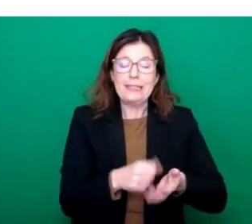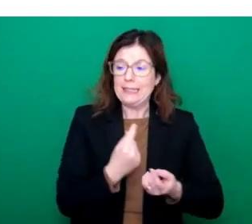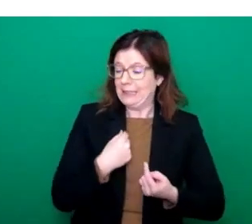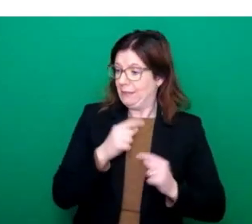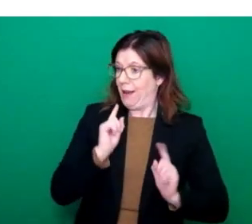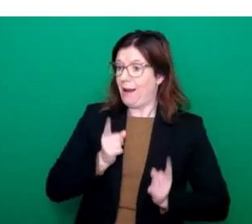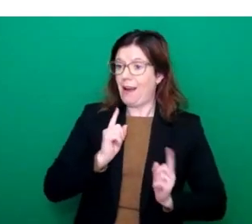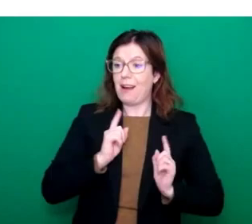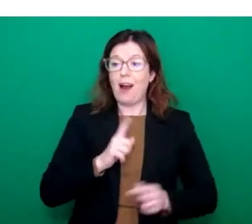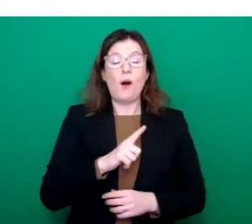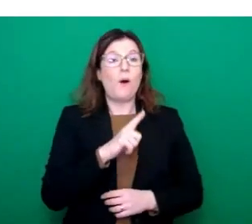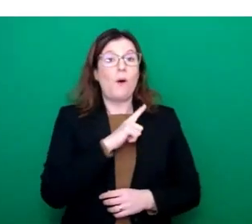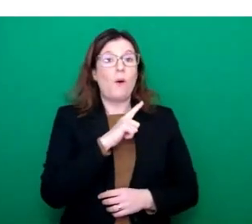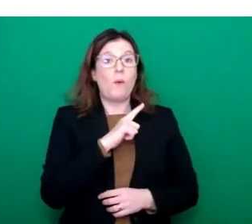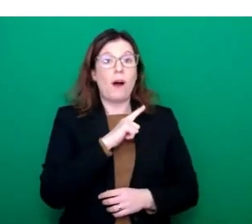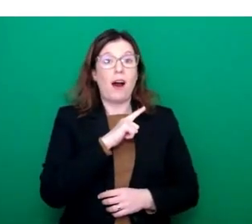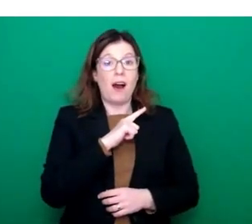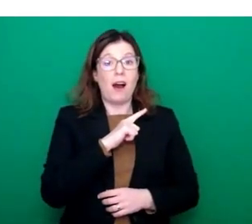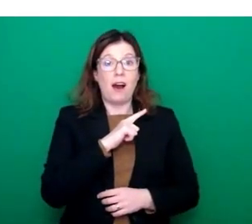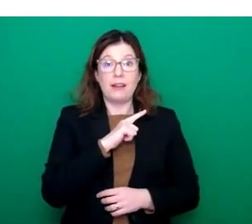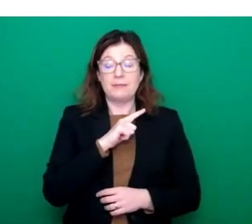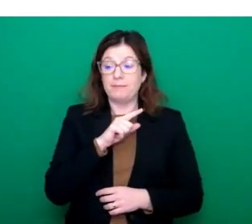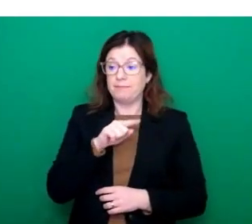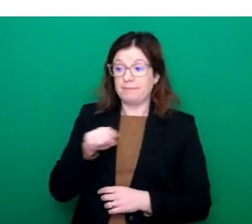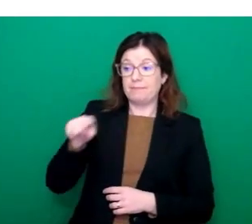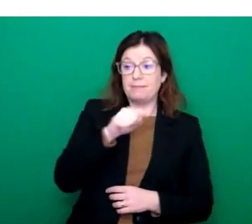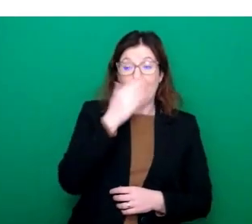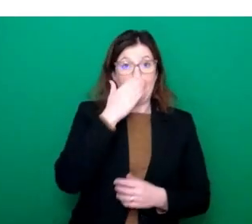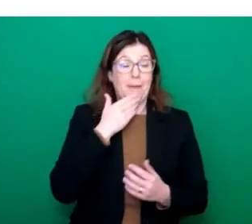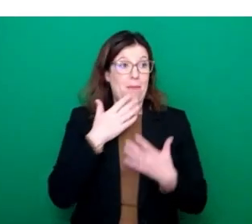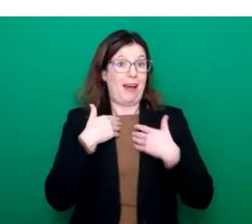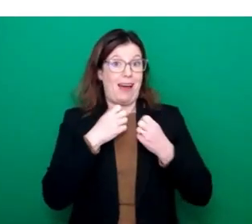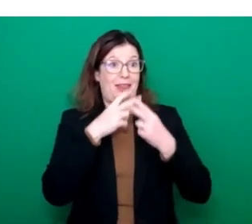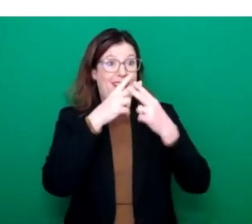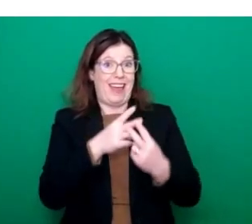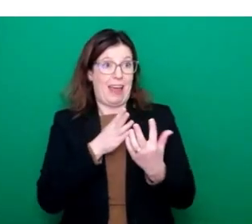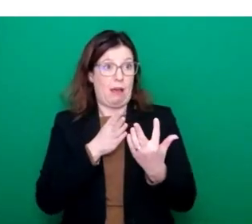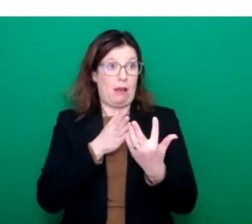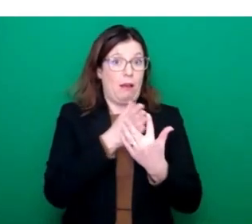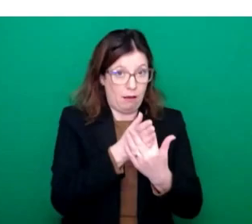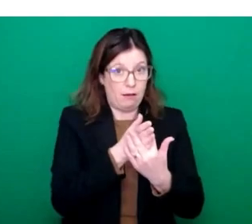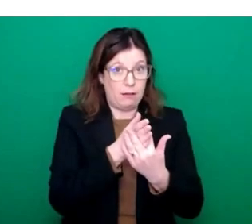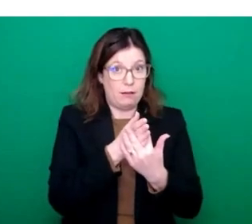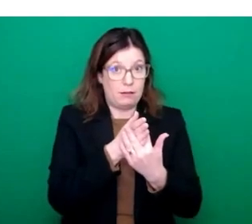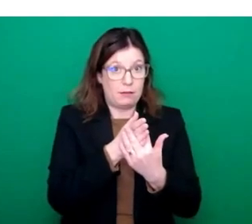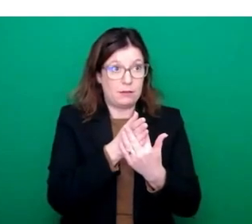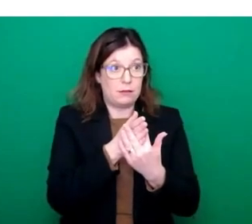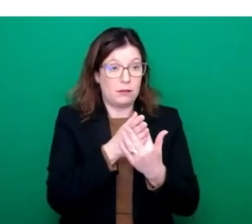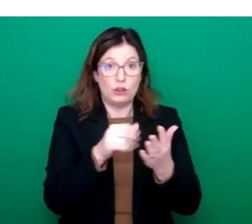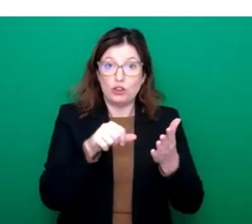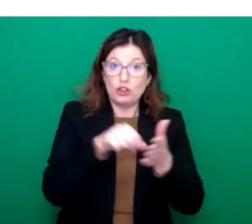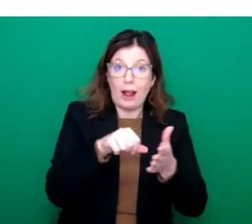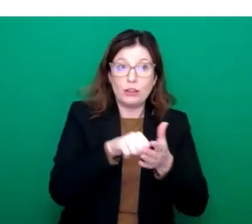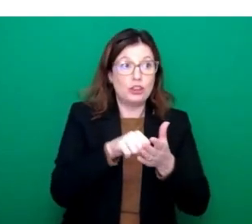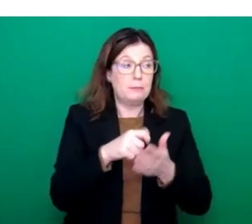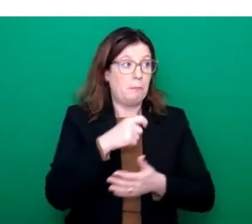of people will access healthcare. They will be experiencing all sorts of challenges in their own personal